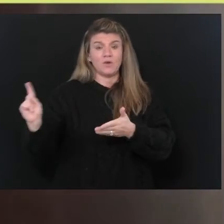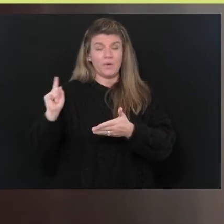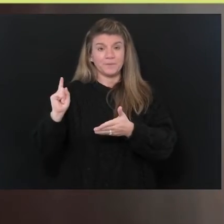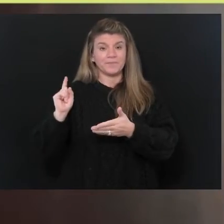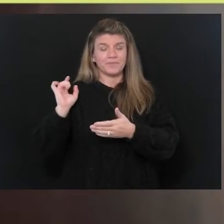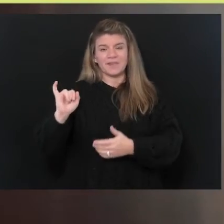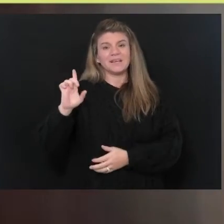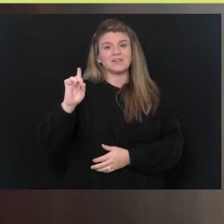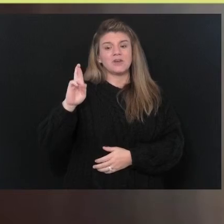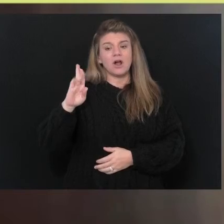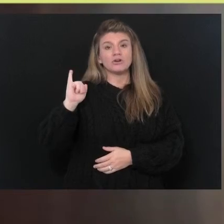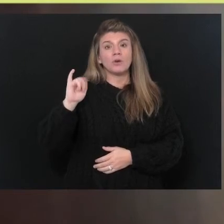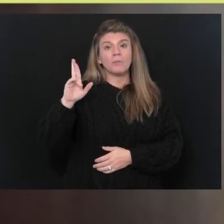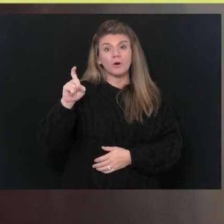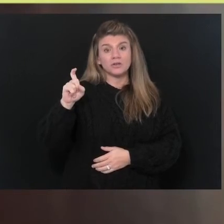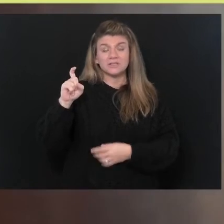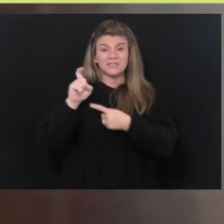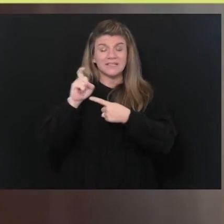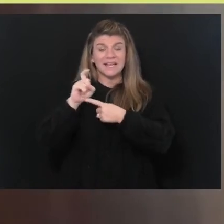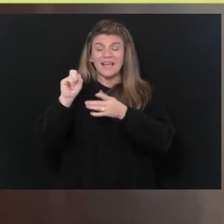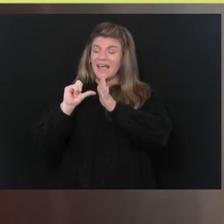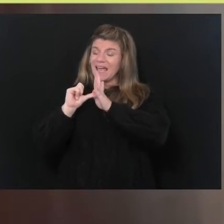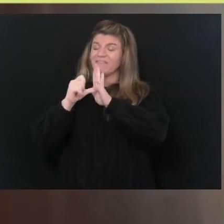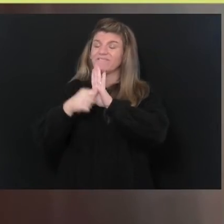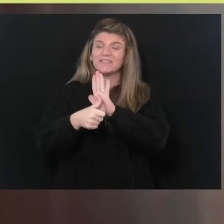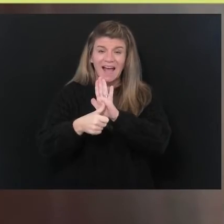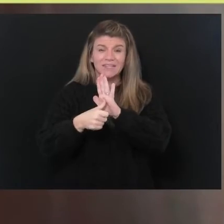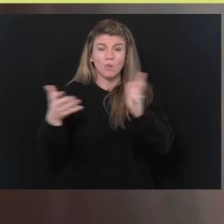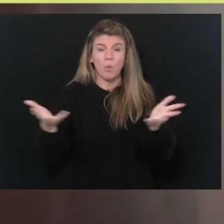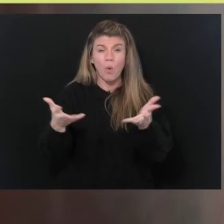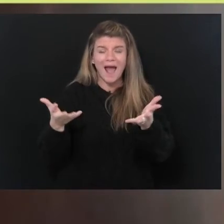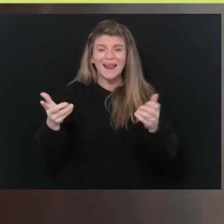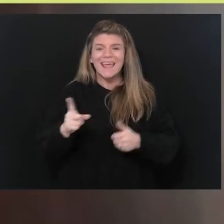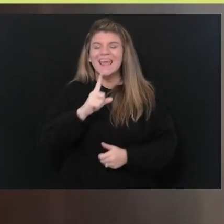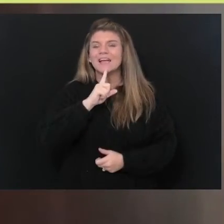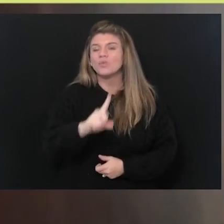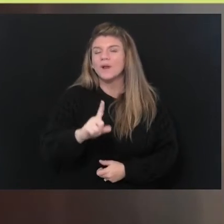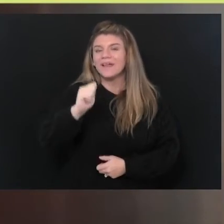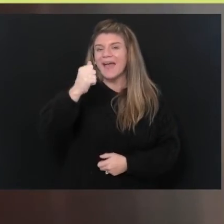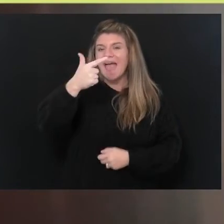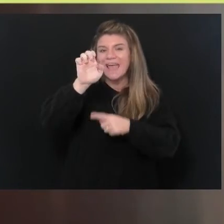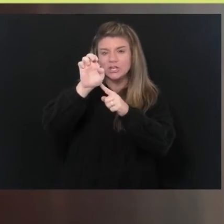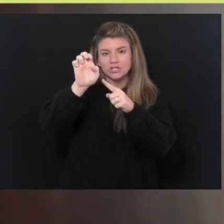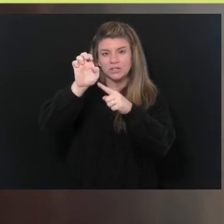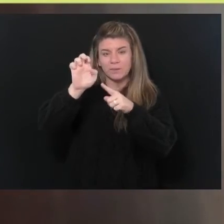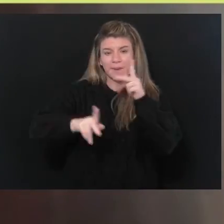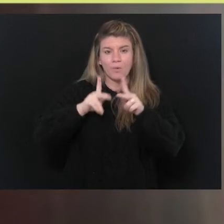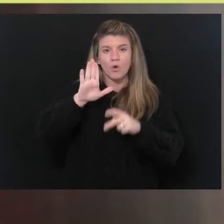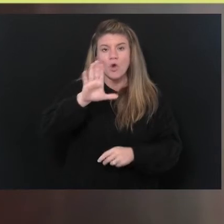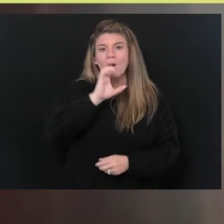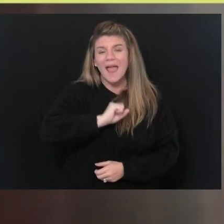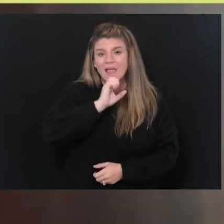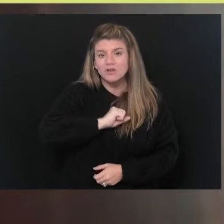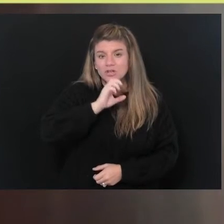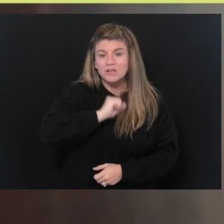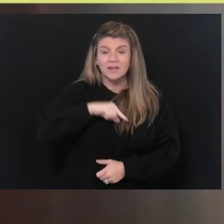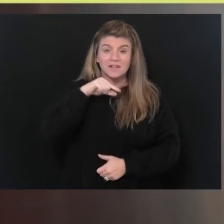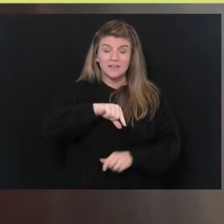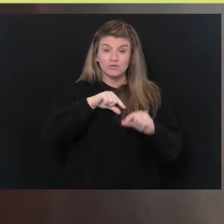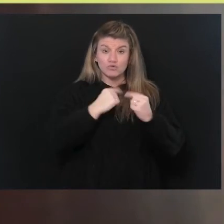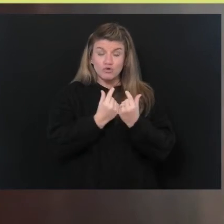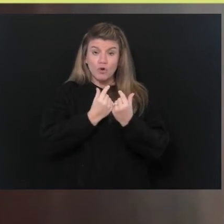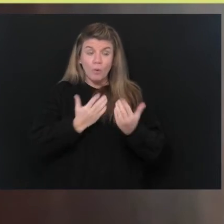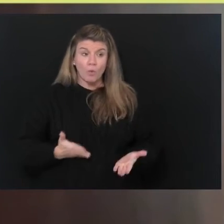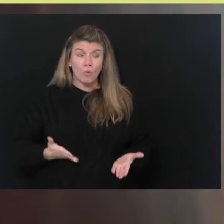Dr. Birx also re-emphasized to us, that it's really about the age of people. And this recommendation group recommended